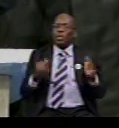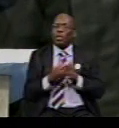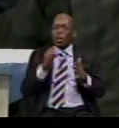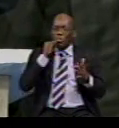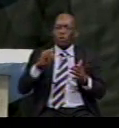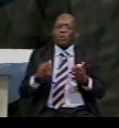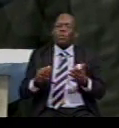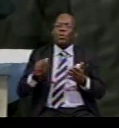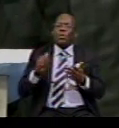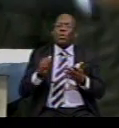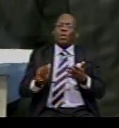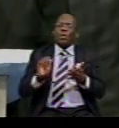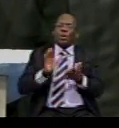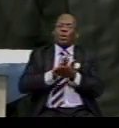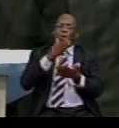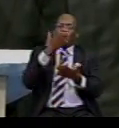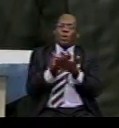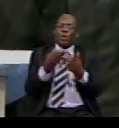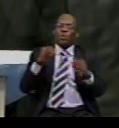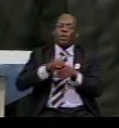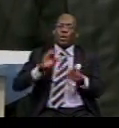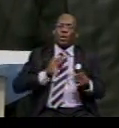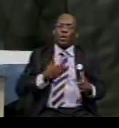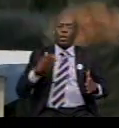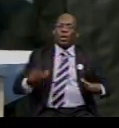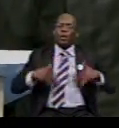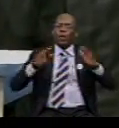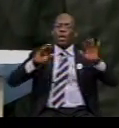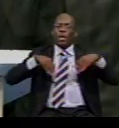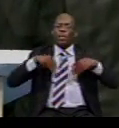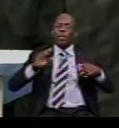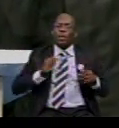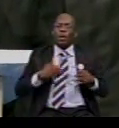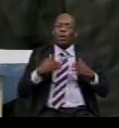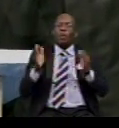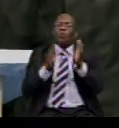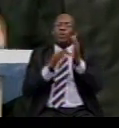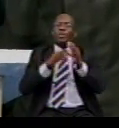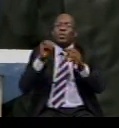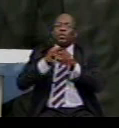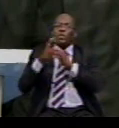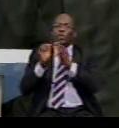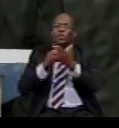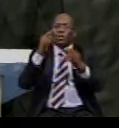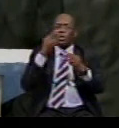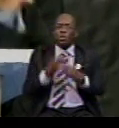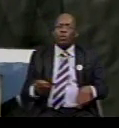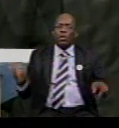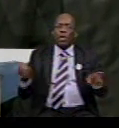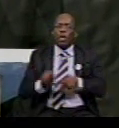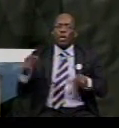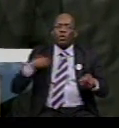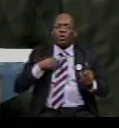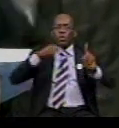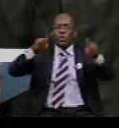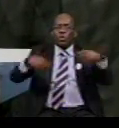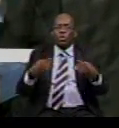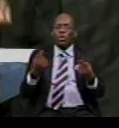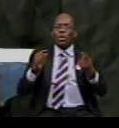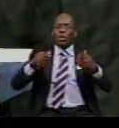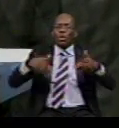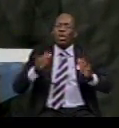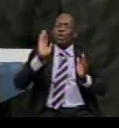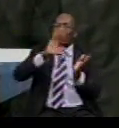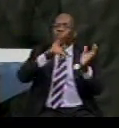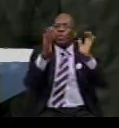our praises in Jesus' name. As we go now, let your presence go with us. Keep us,